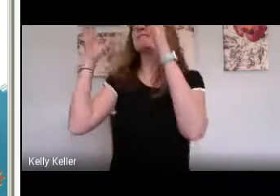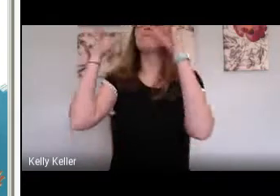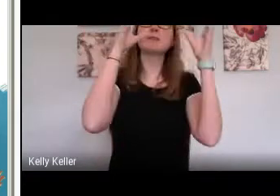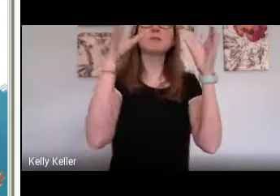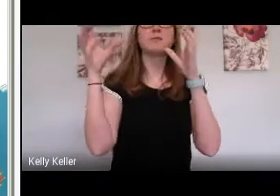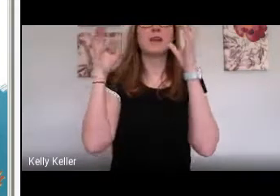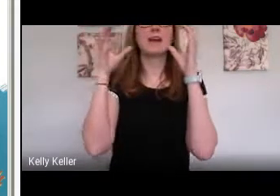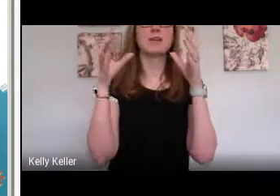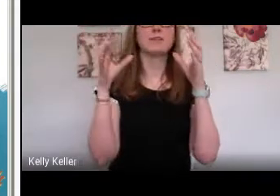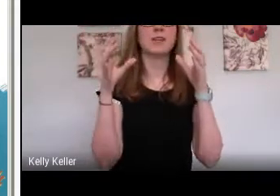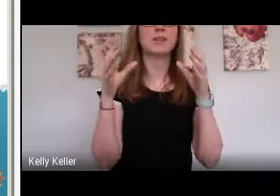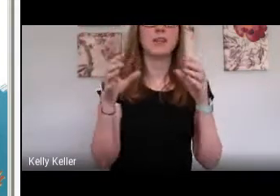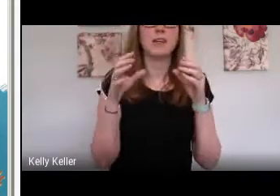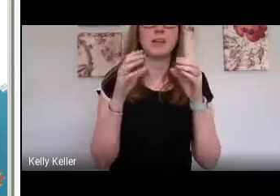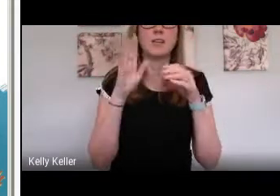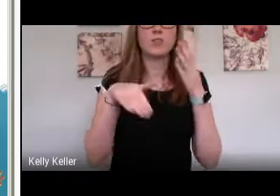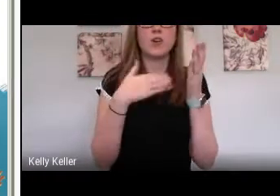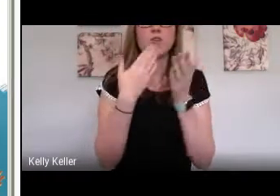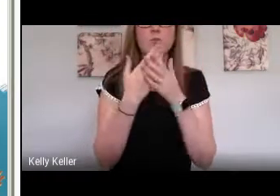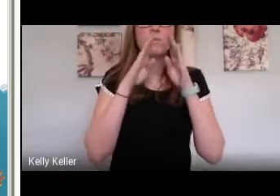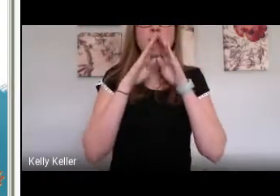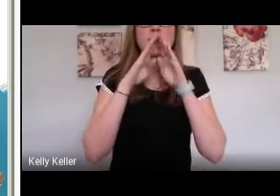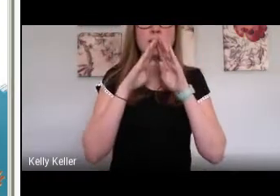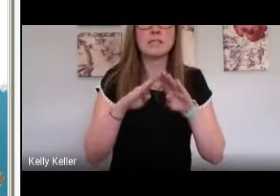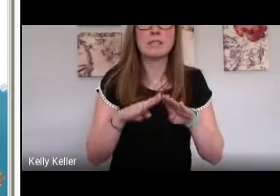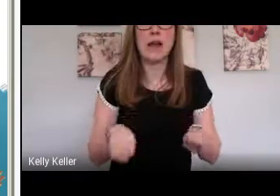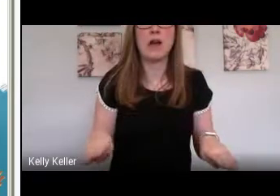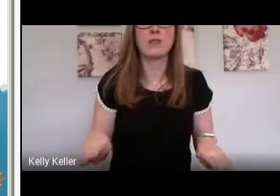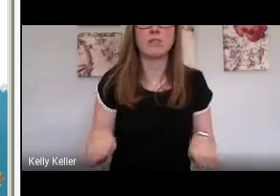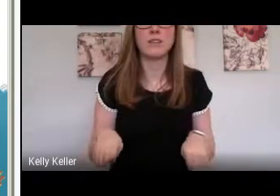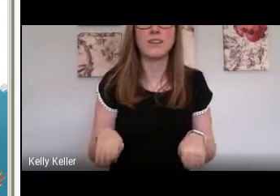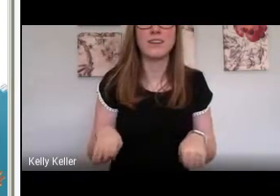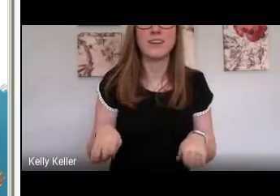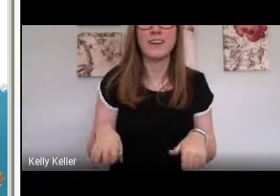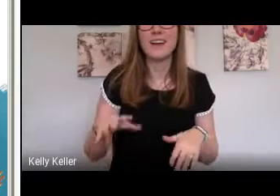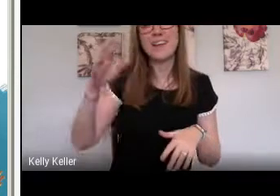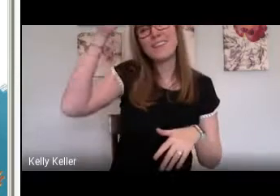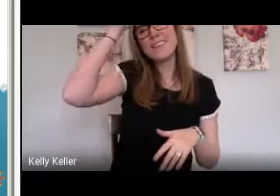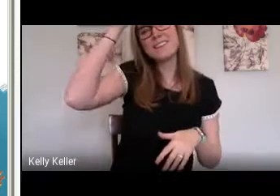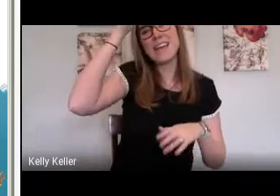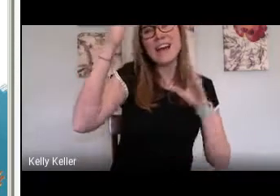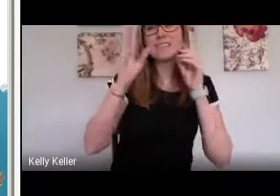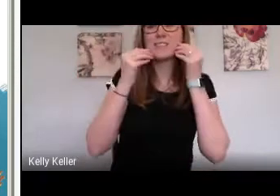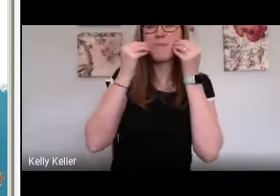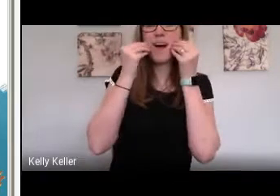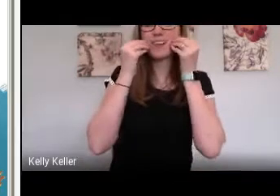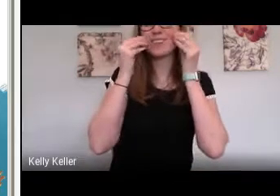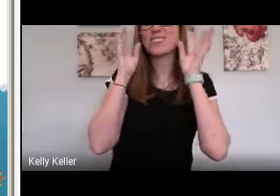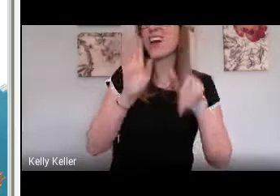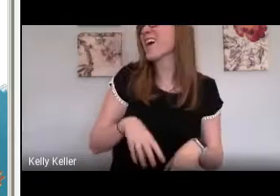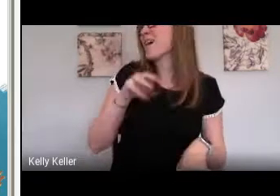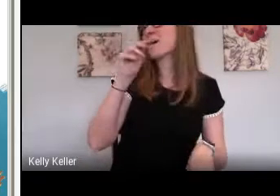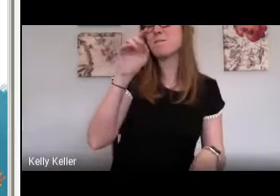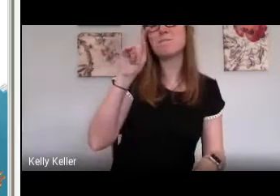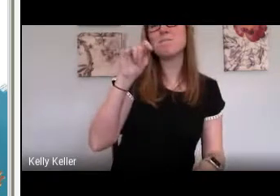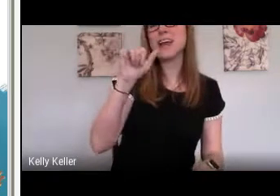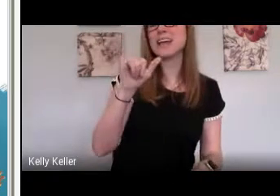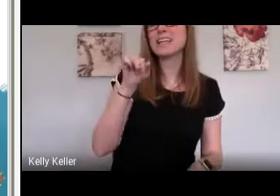spins me around and no one makes a sound then dad smiles